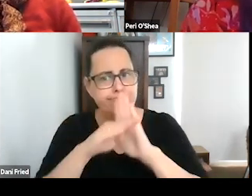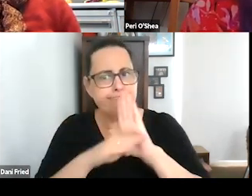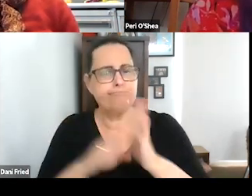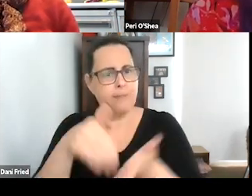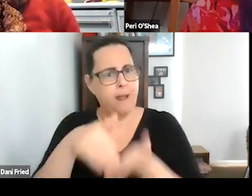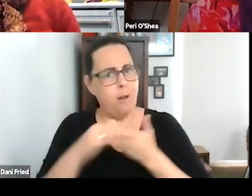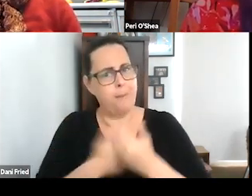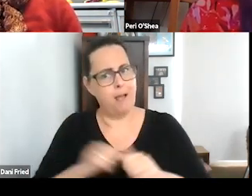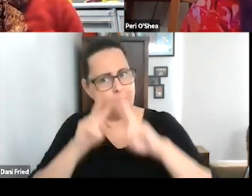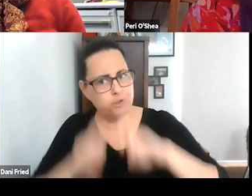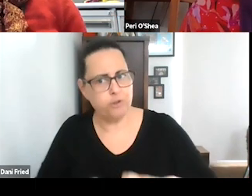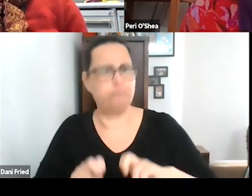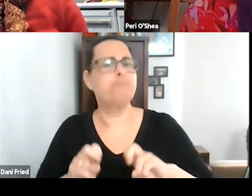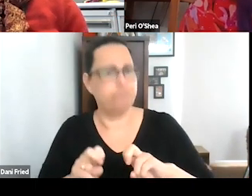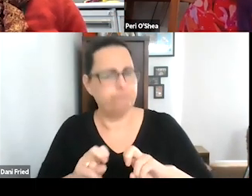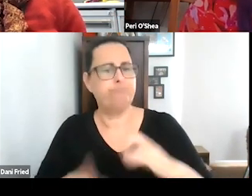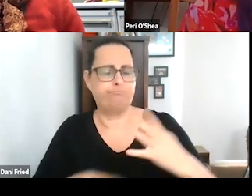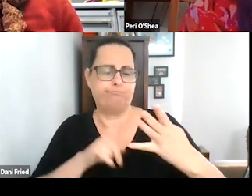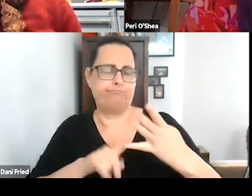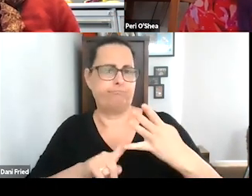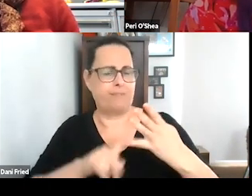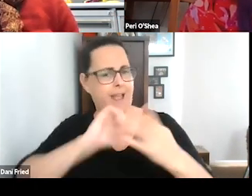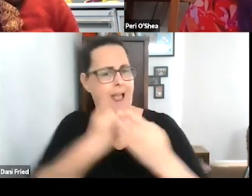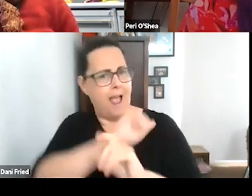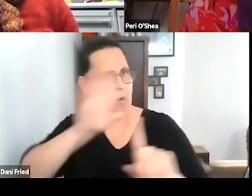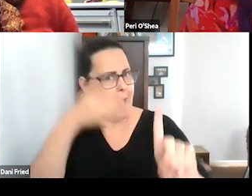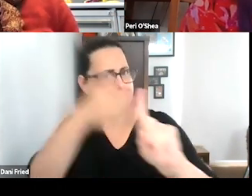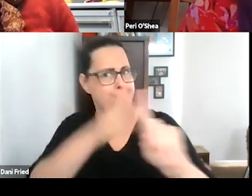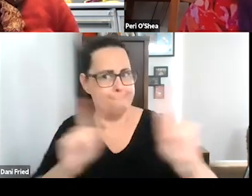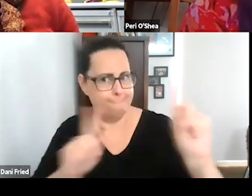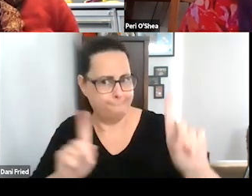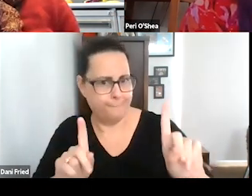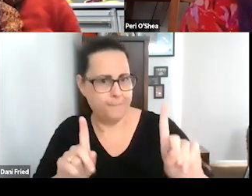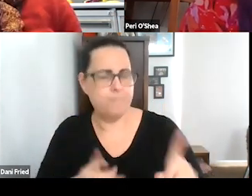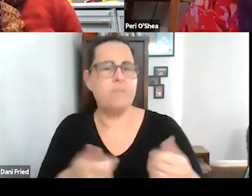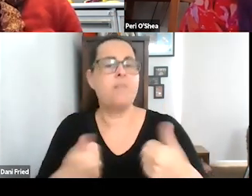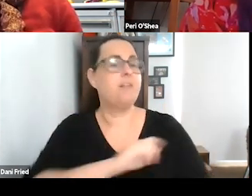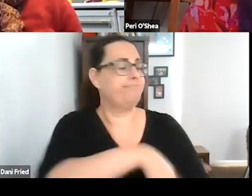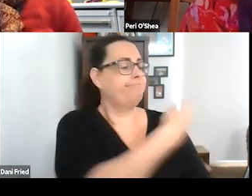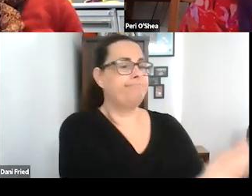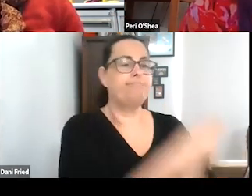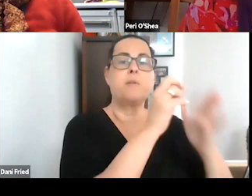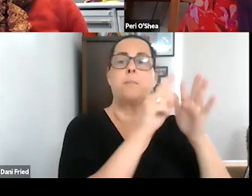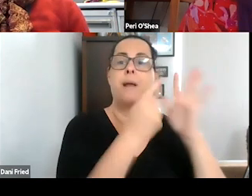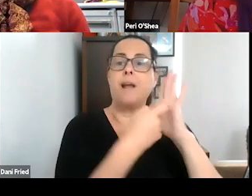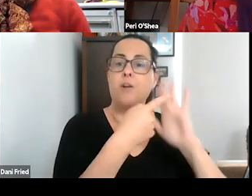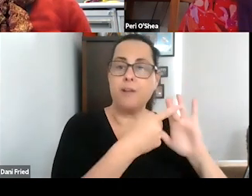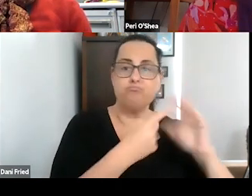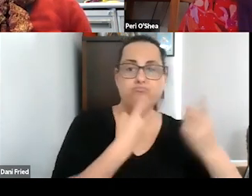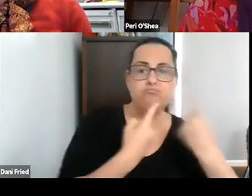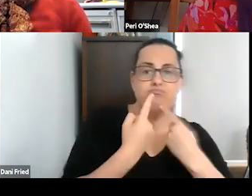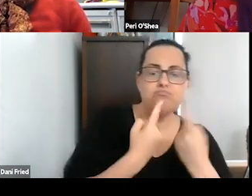our research and our analysis and the specific study aim. And then Peri will provide the methods and results